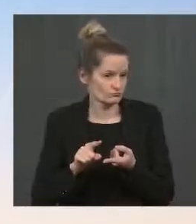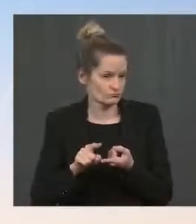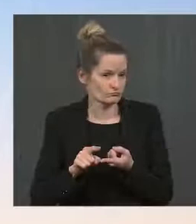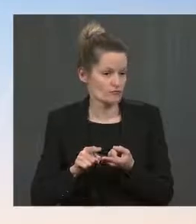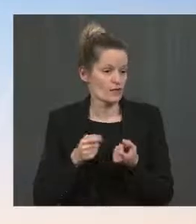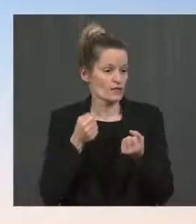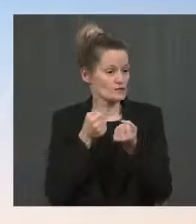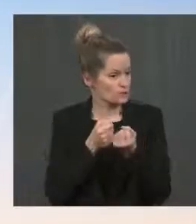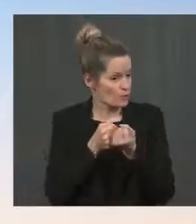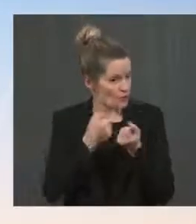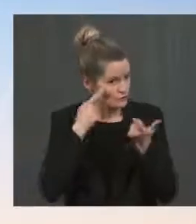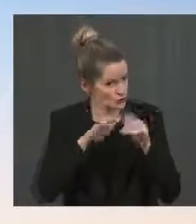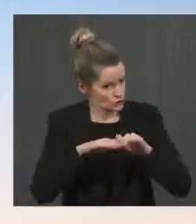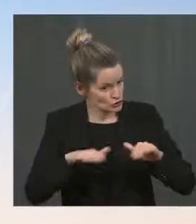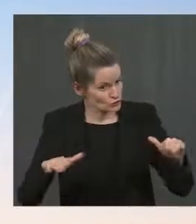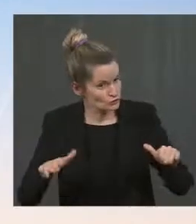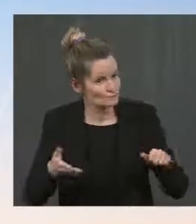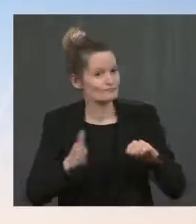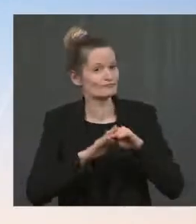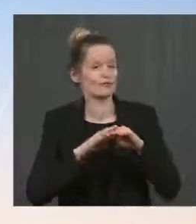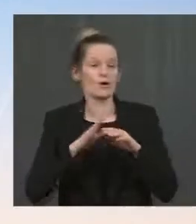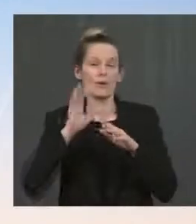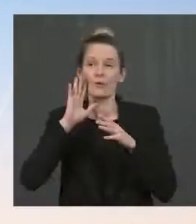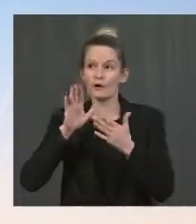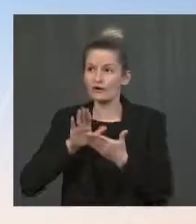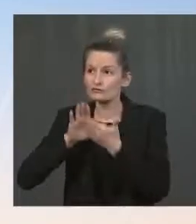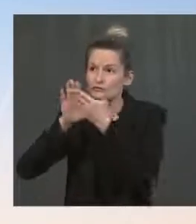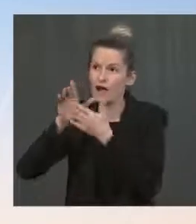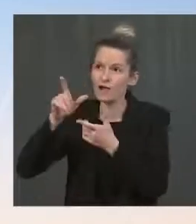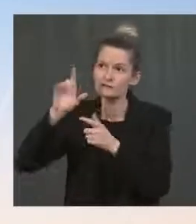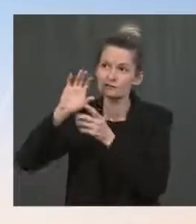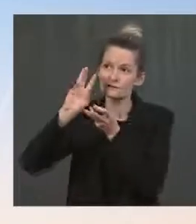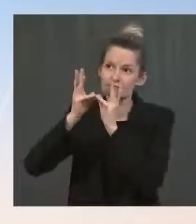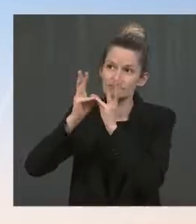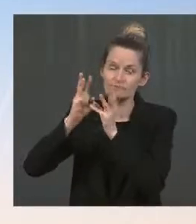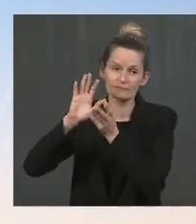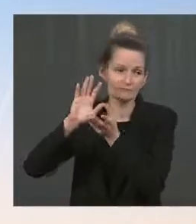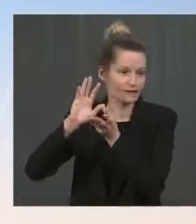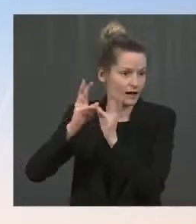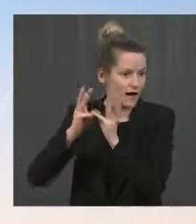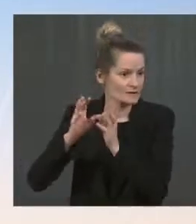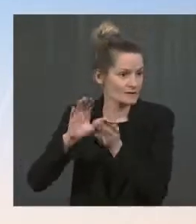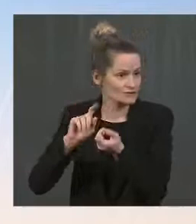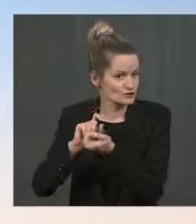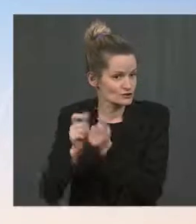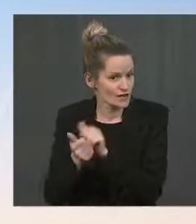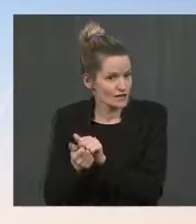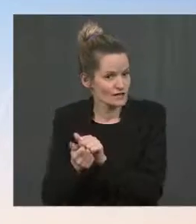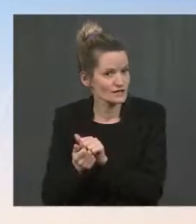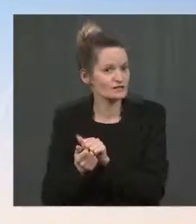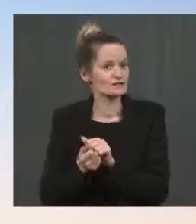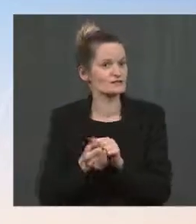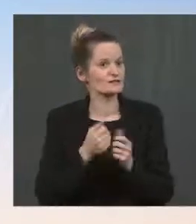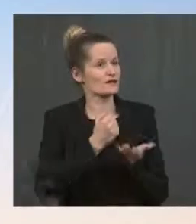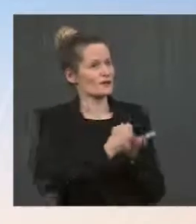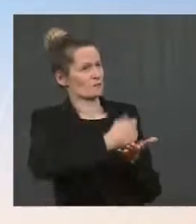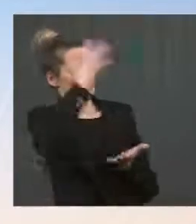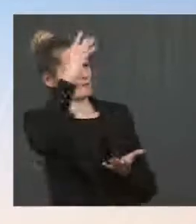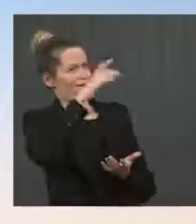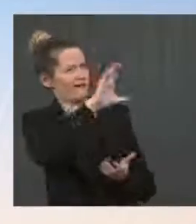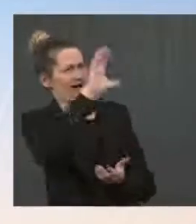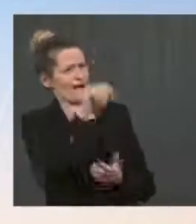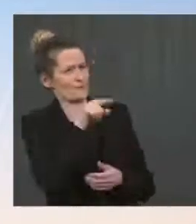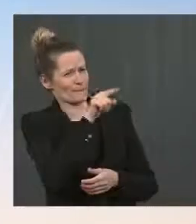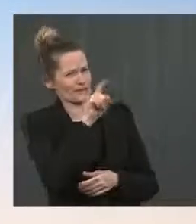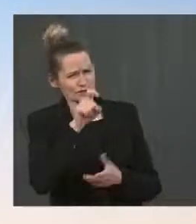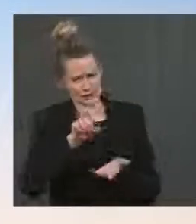crisis, and on the need for corporations and the wealthiest Americans to pay their fair share in taxes. I would also note that whatever the size is, it's